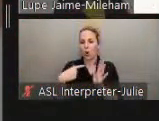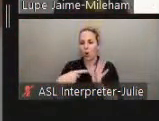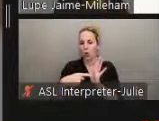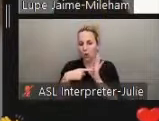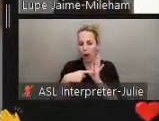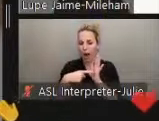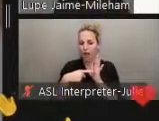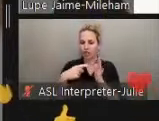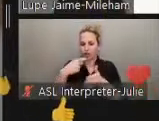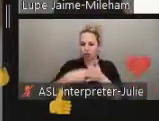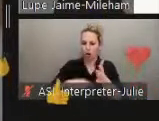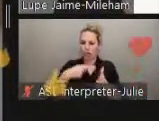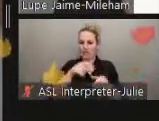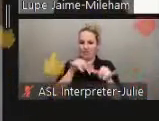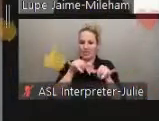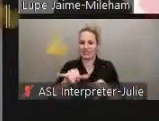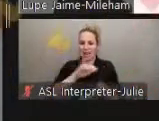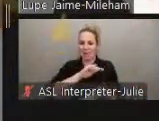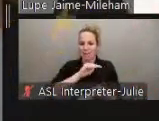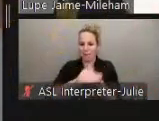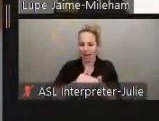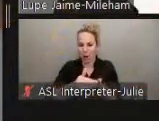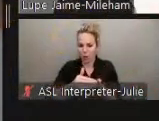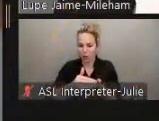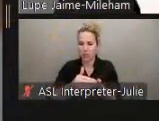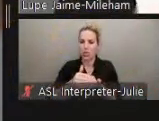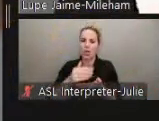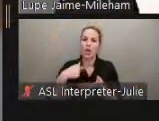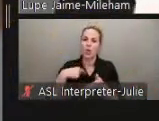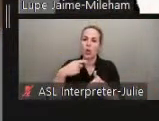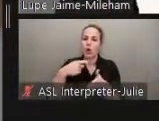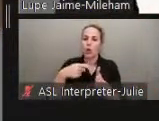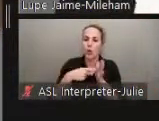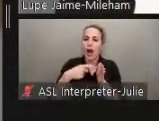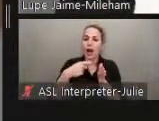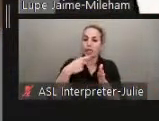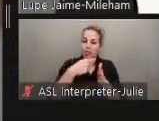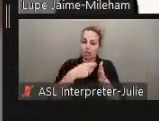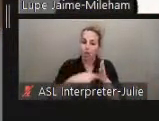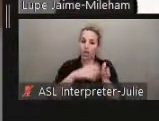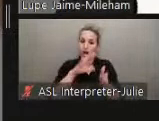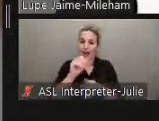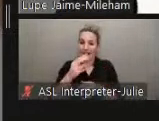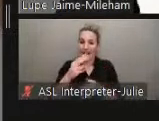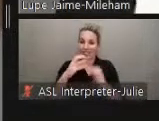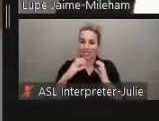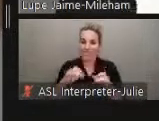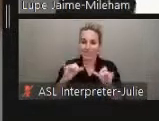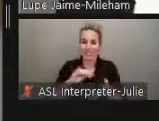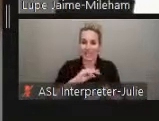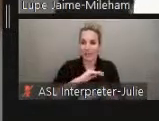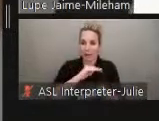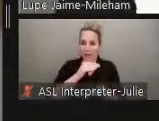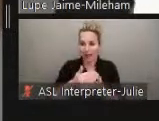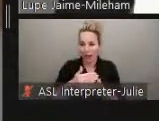required to charge them the same amount. We're required to charge our cash clients the same amount